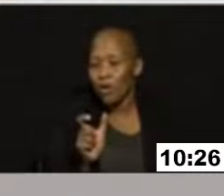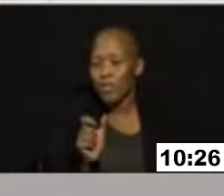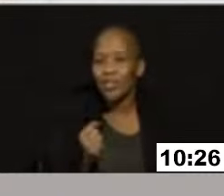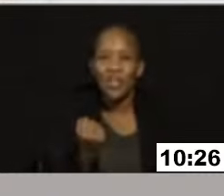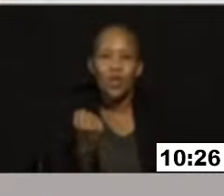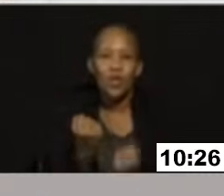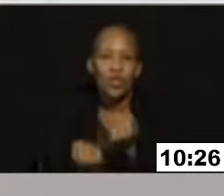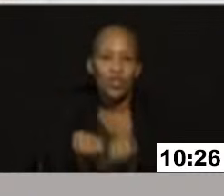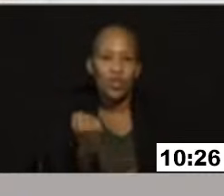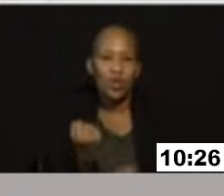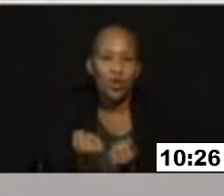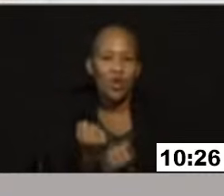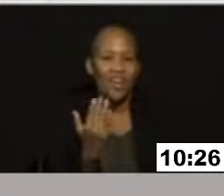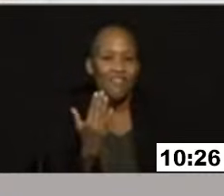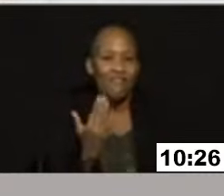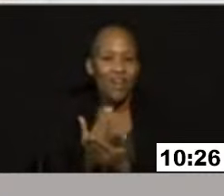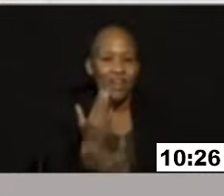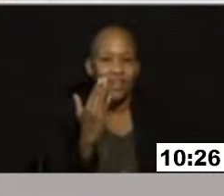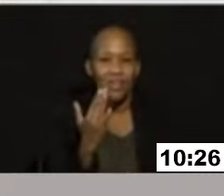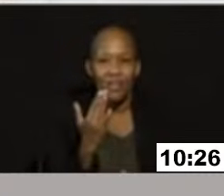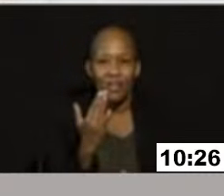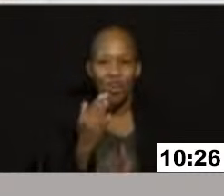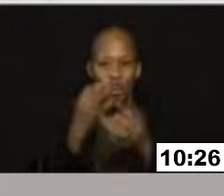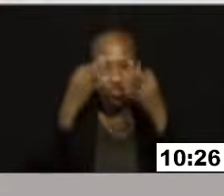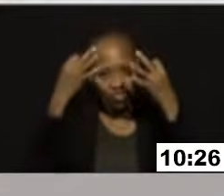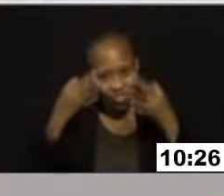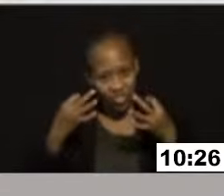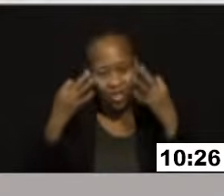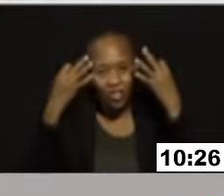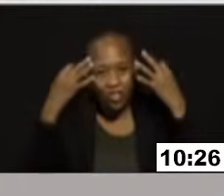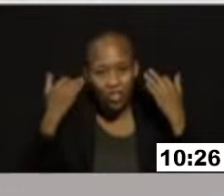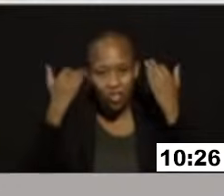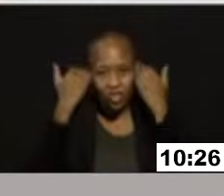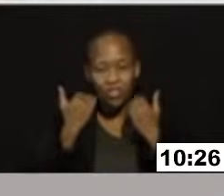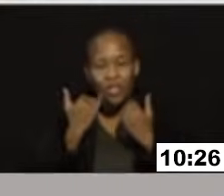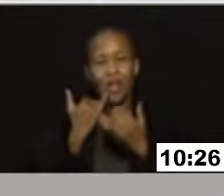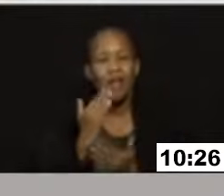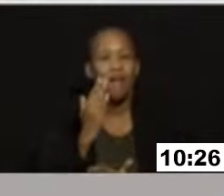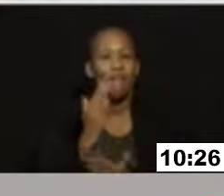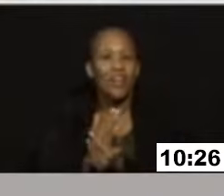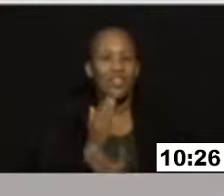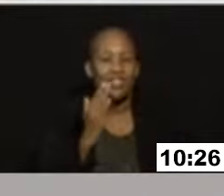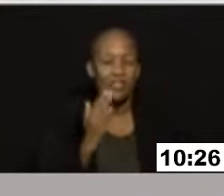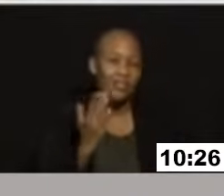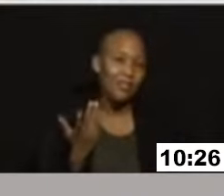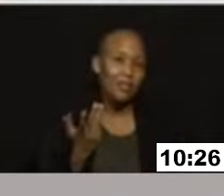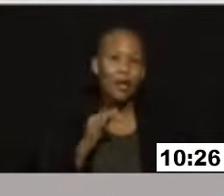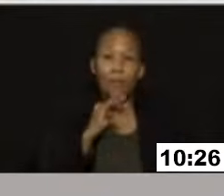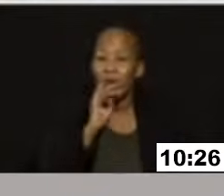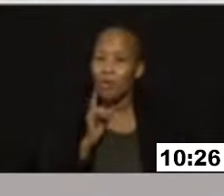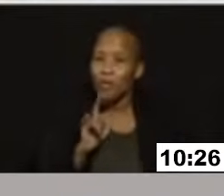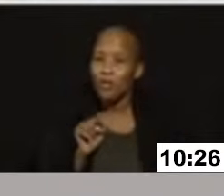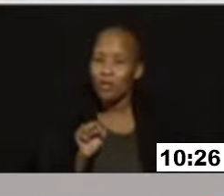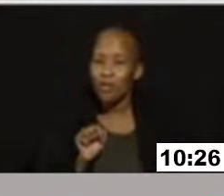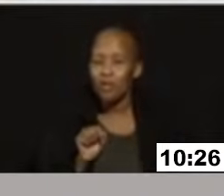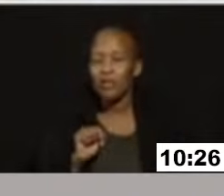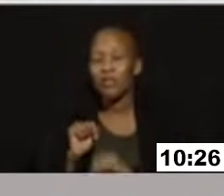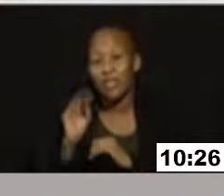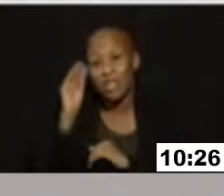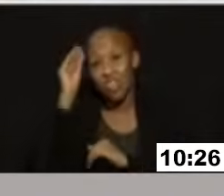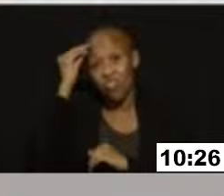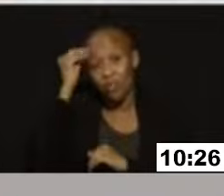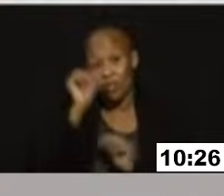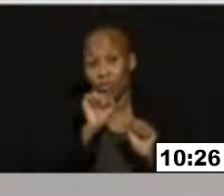jurisdictional fact, that you deem it necessary or it is in the interests of the work of the